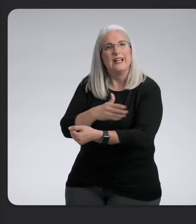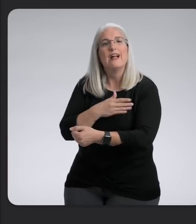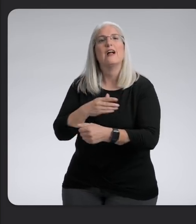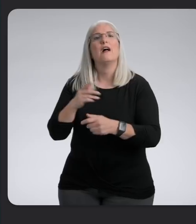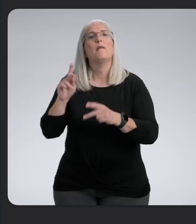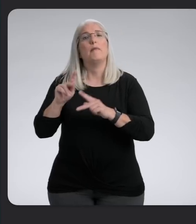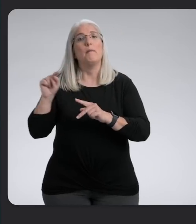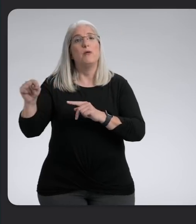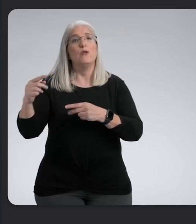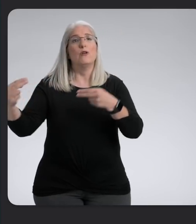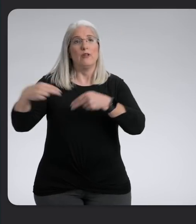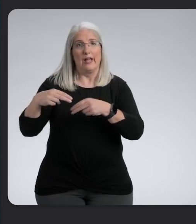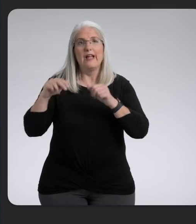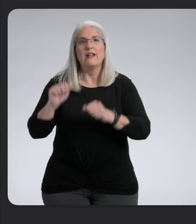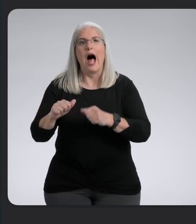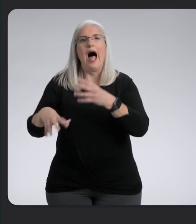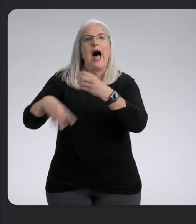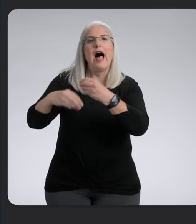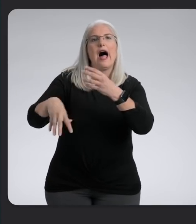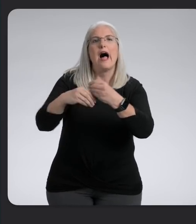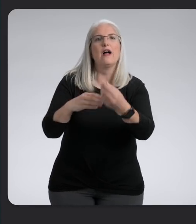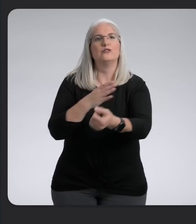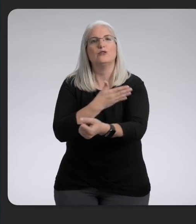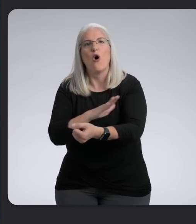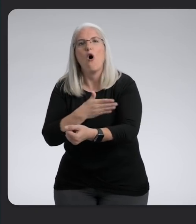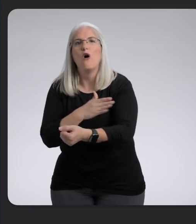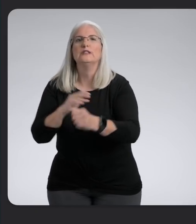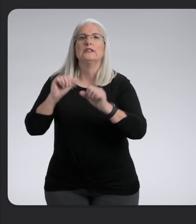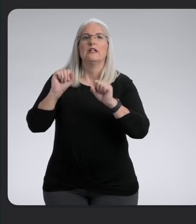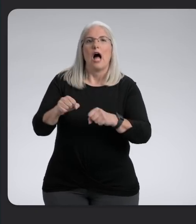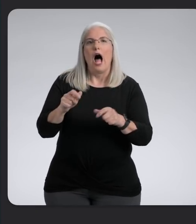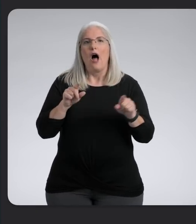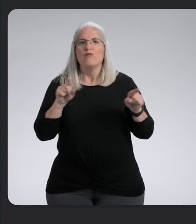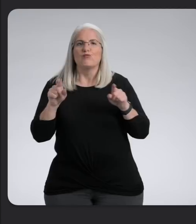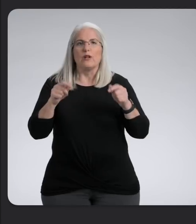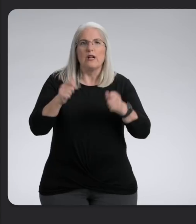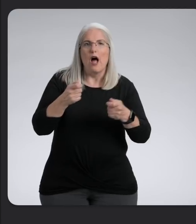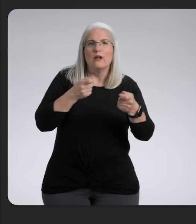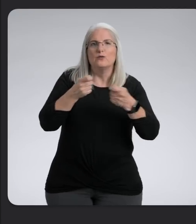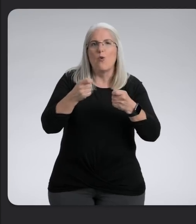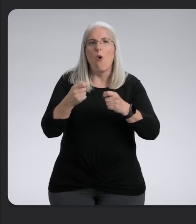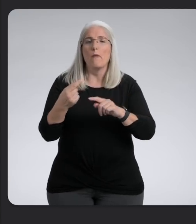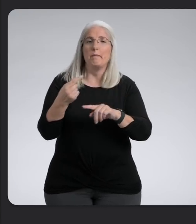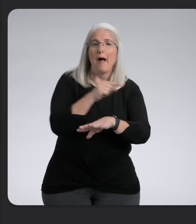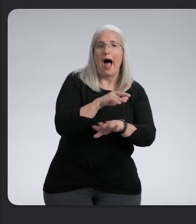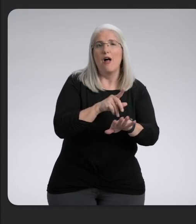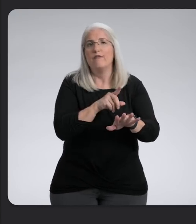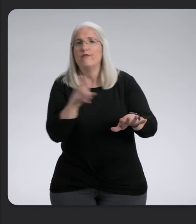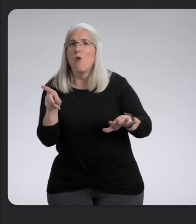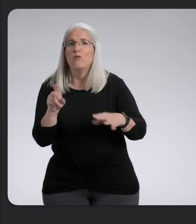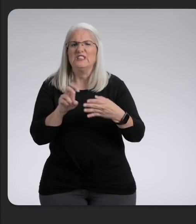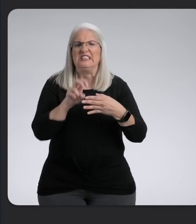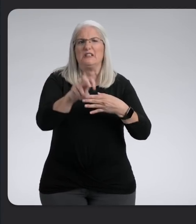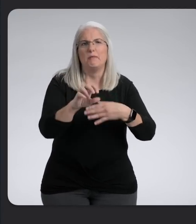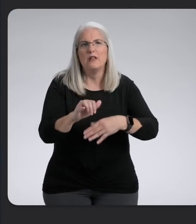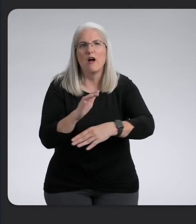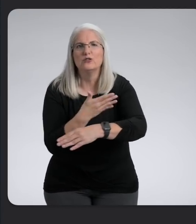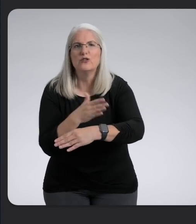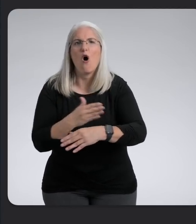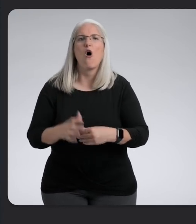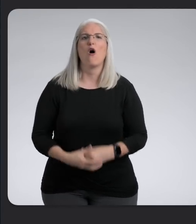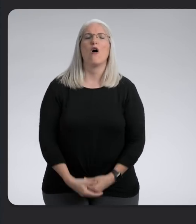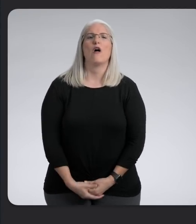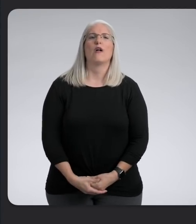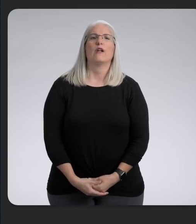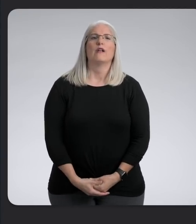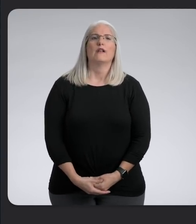queue, and shared playback controls let anyone press play, pause, or jump to the next track. Now,